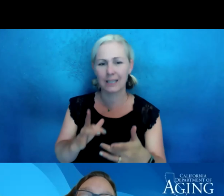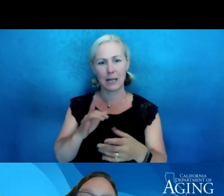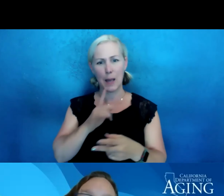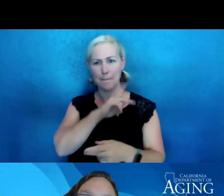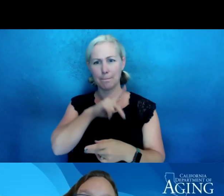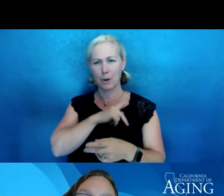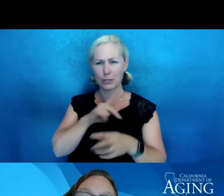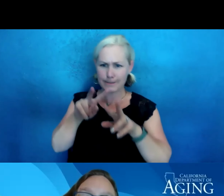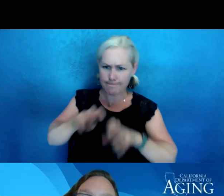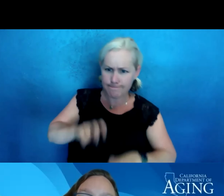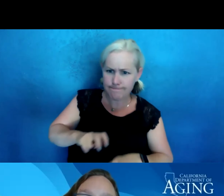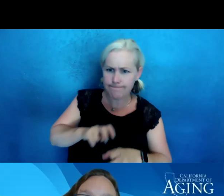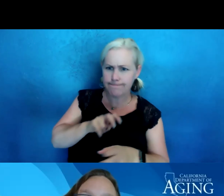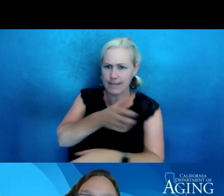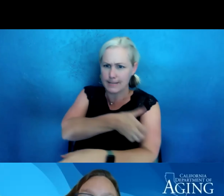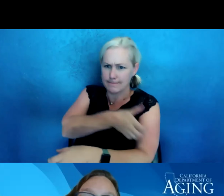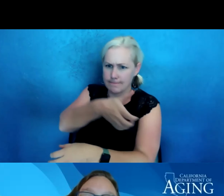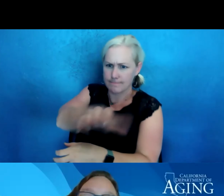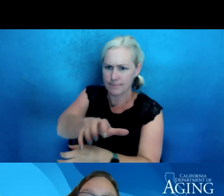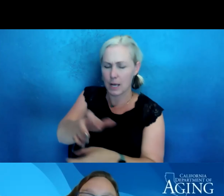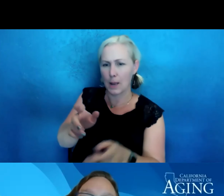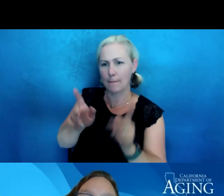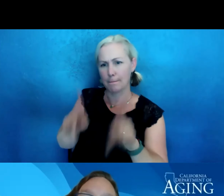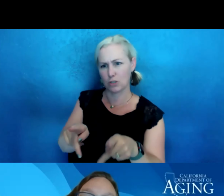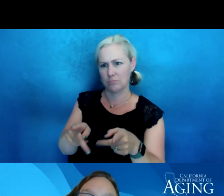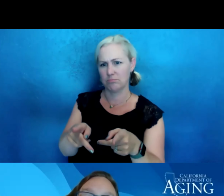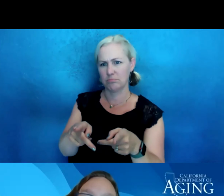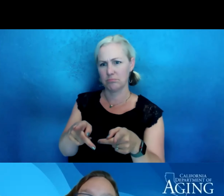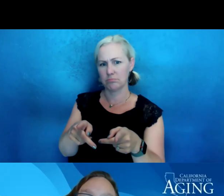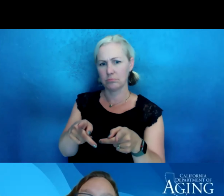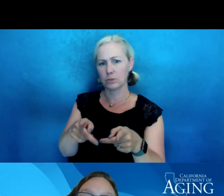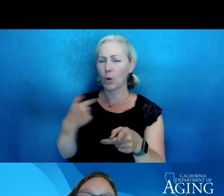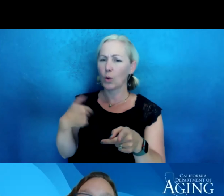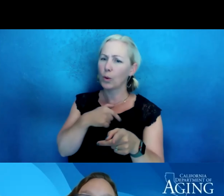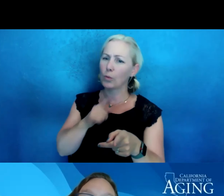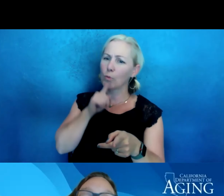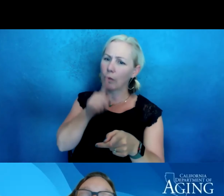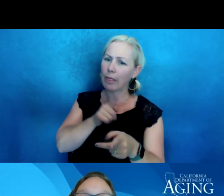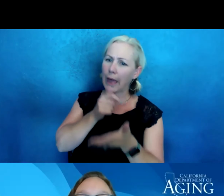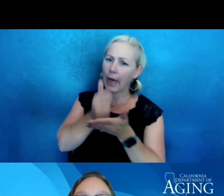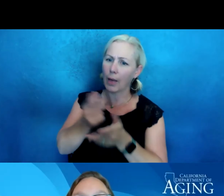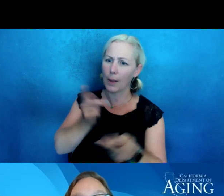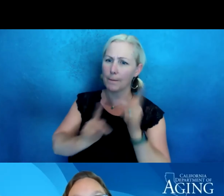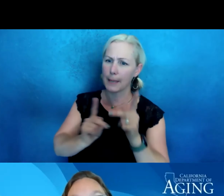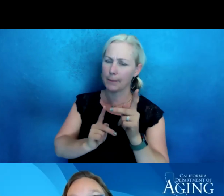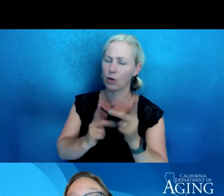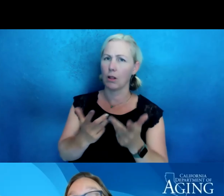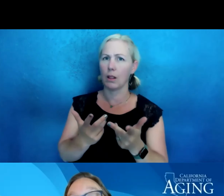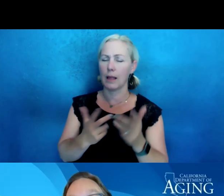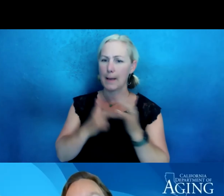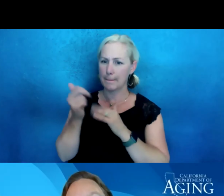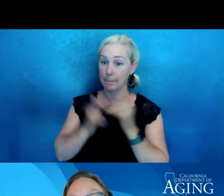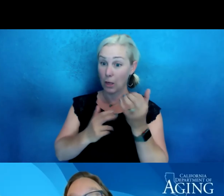assessment, it's that empowering person-centered interview so that we are really helping people build the